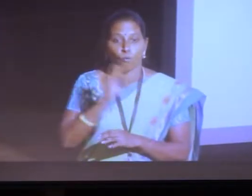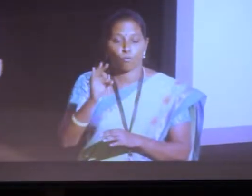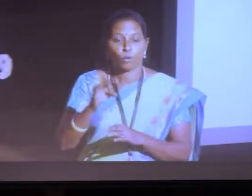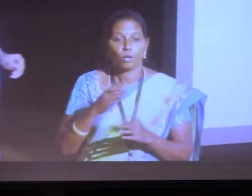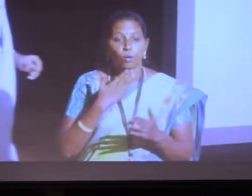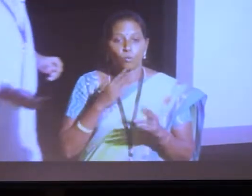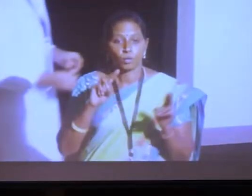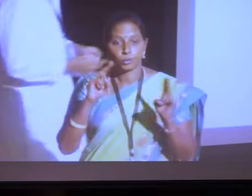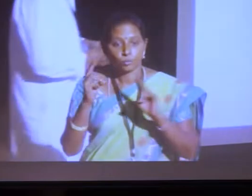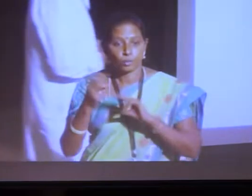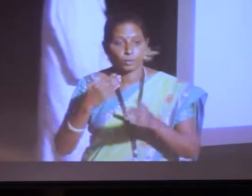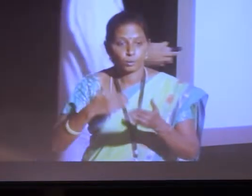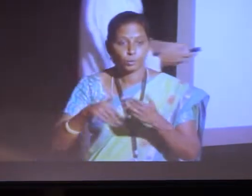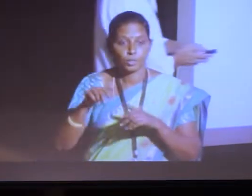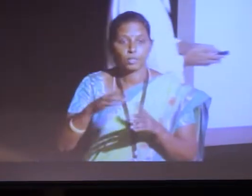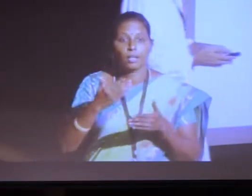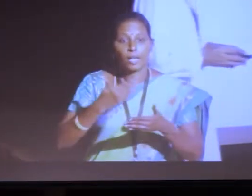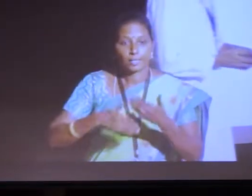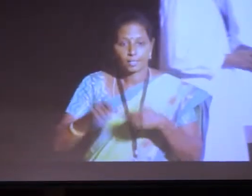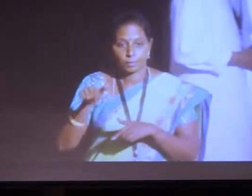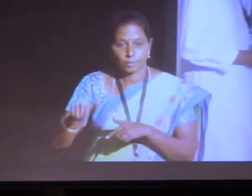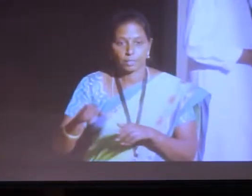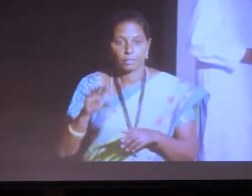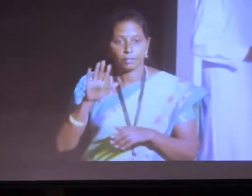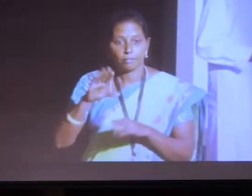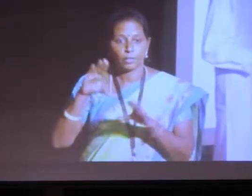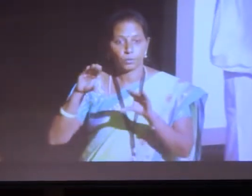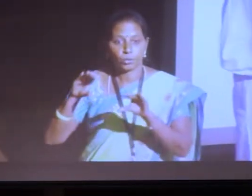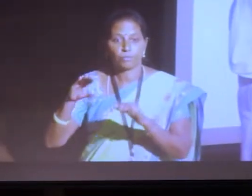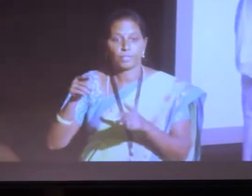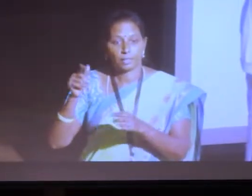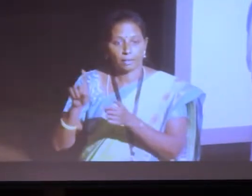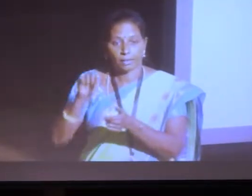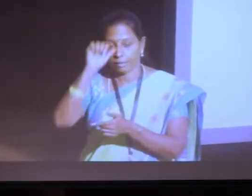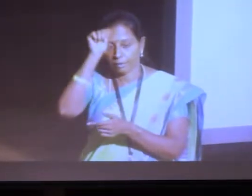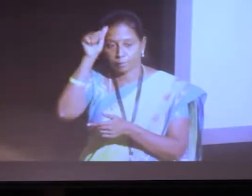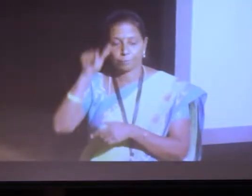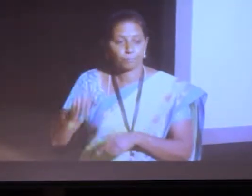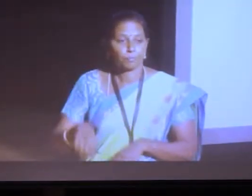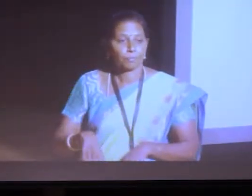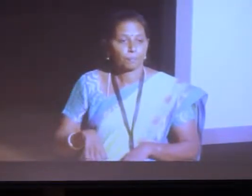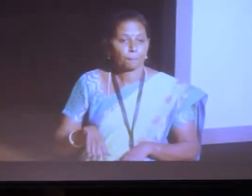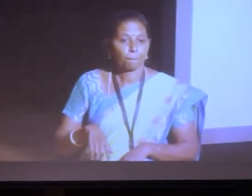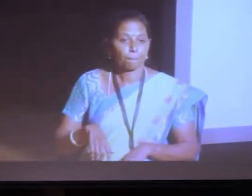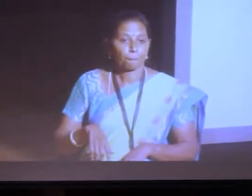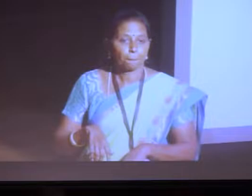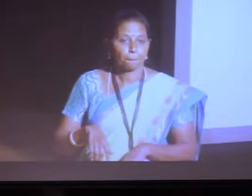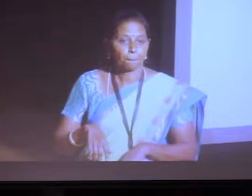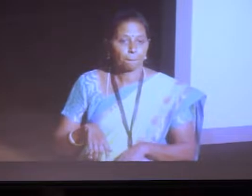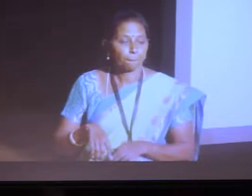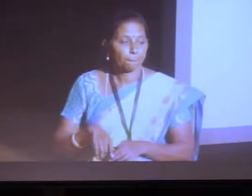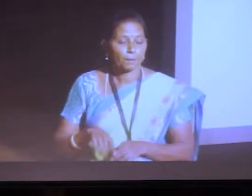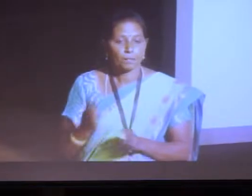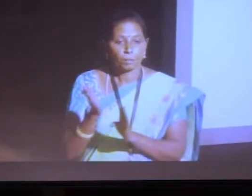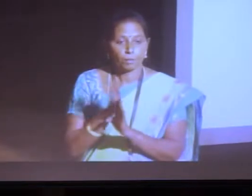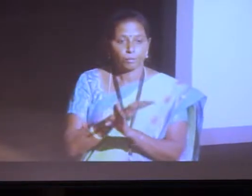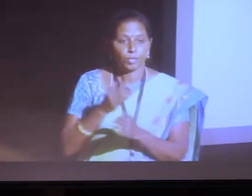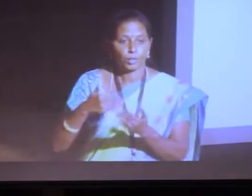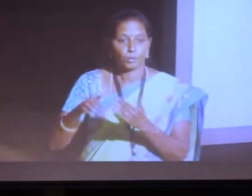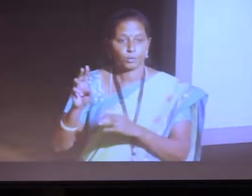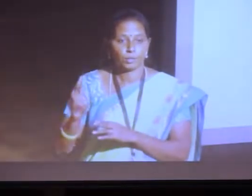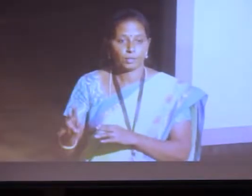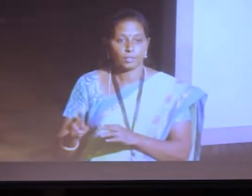what work we do in accessibility at Microsoft Research India. And before I do